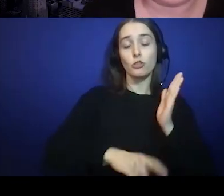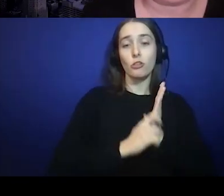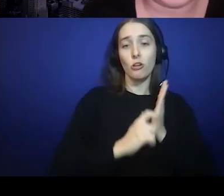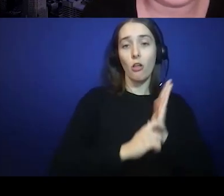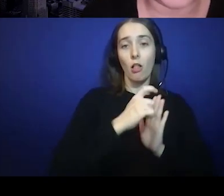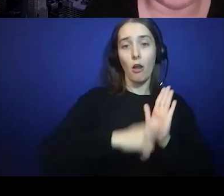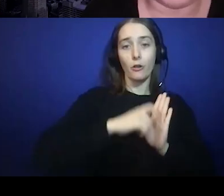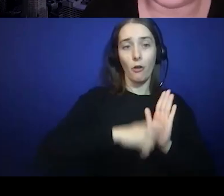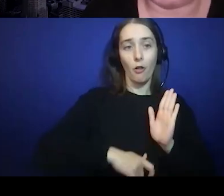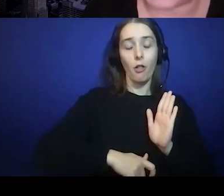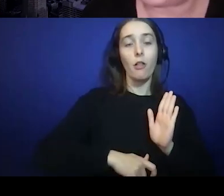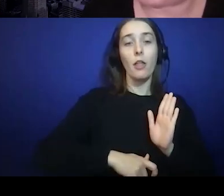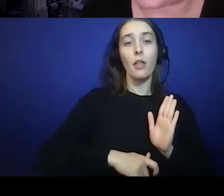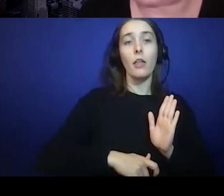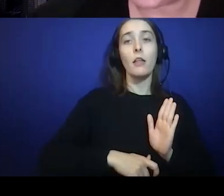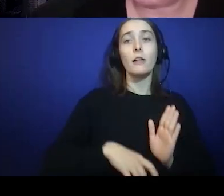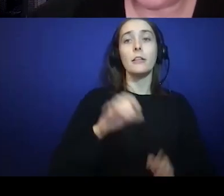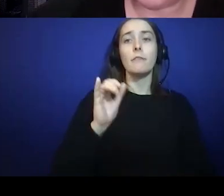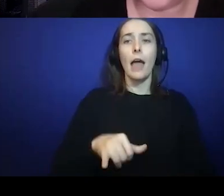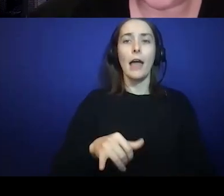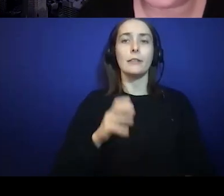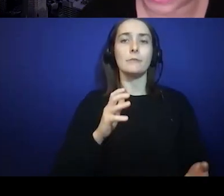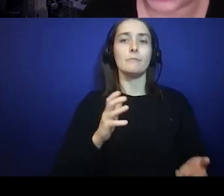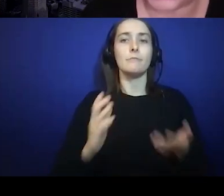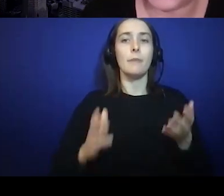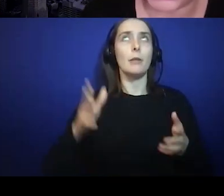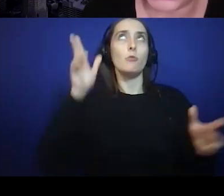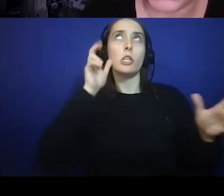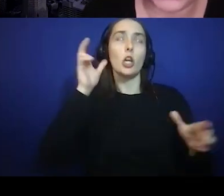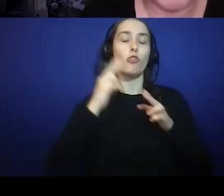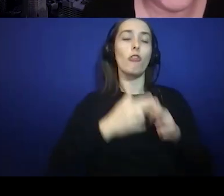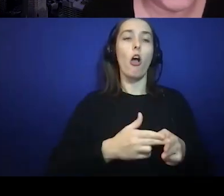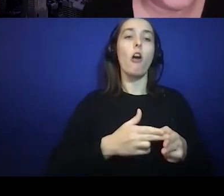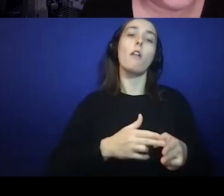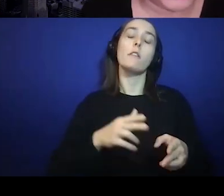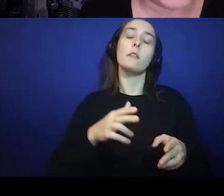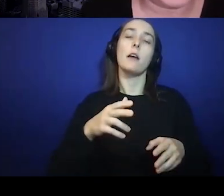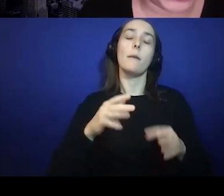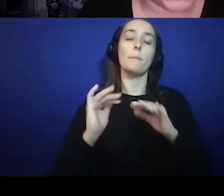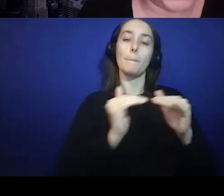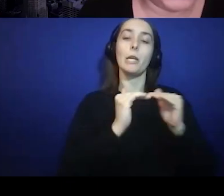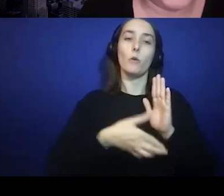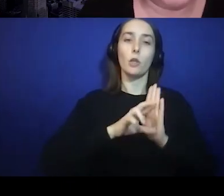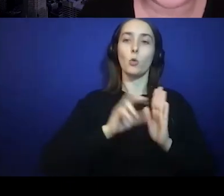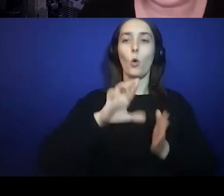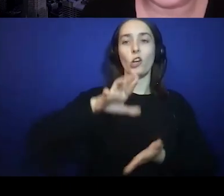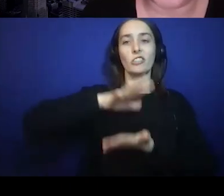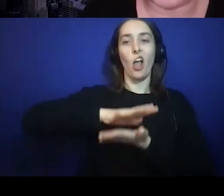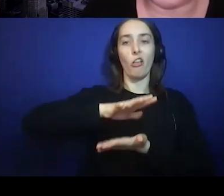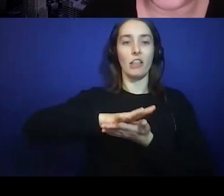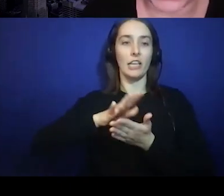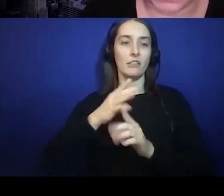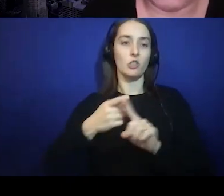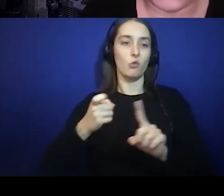article. These, again, are what you might hear of as peer-reviewed or scholarly sources. And so first